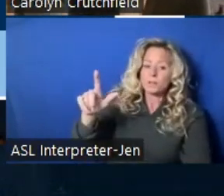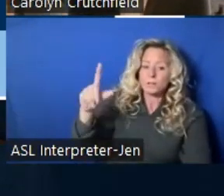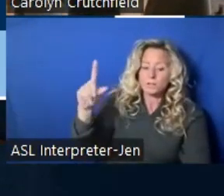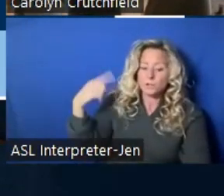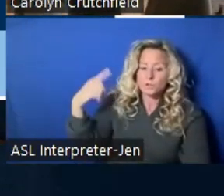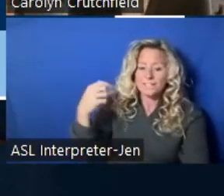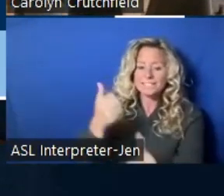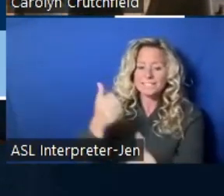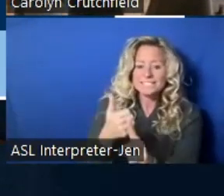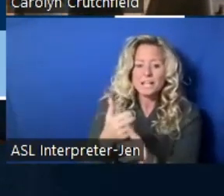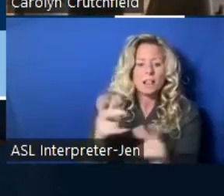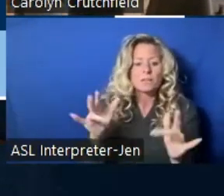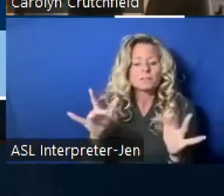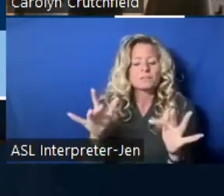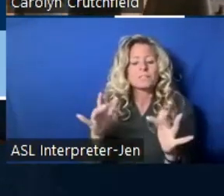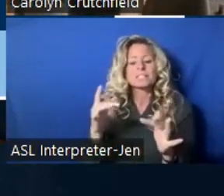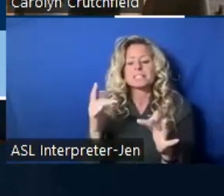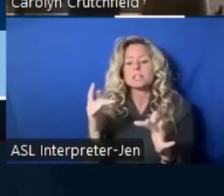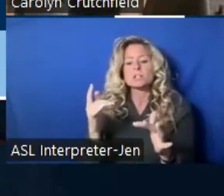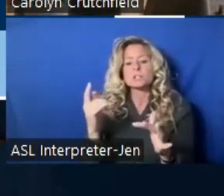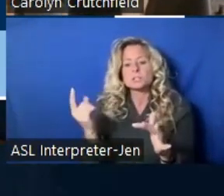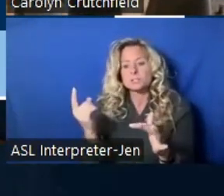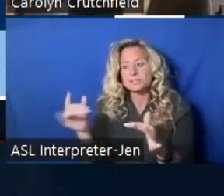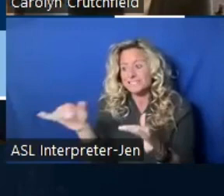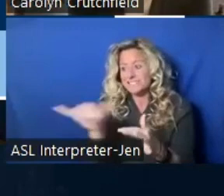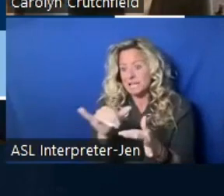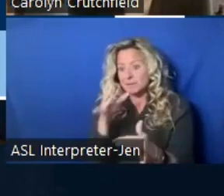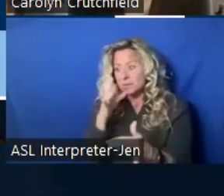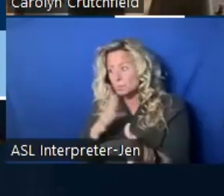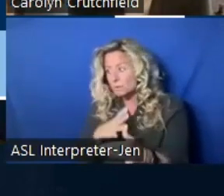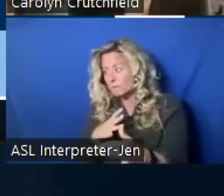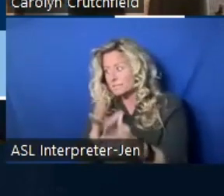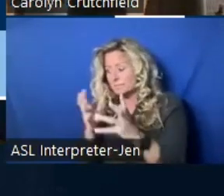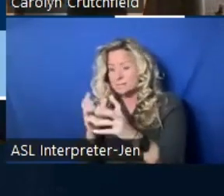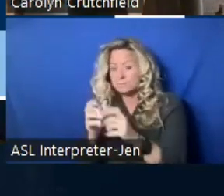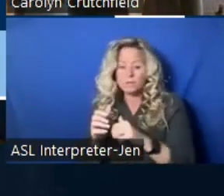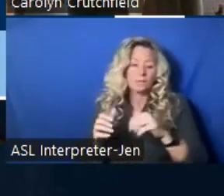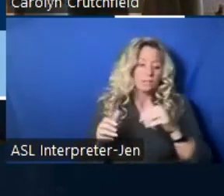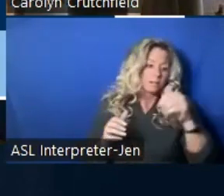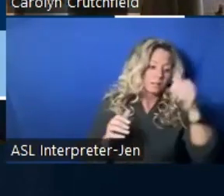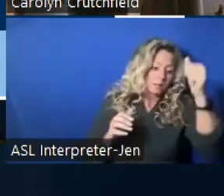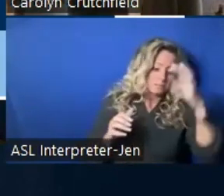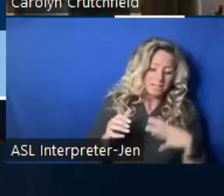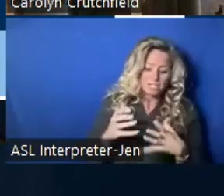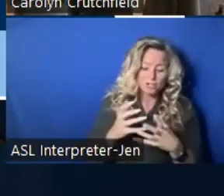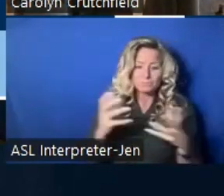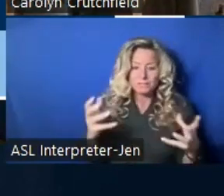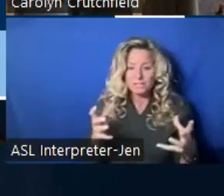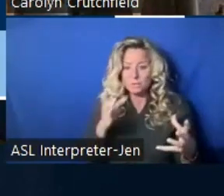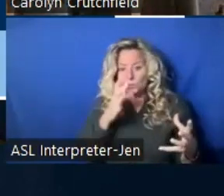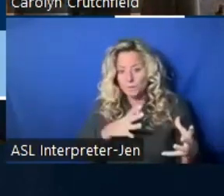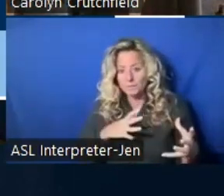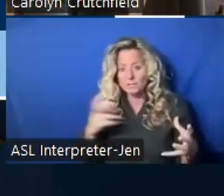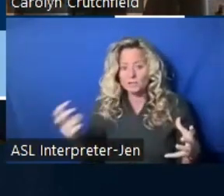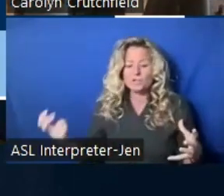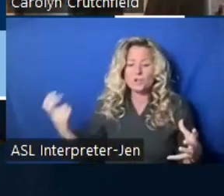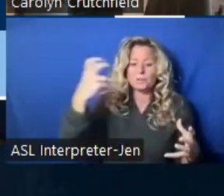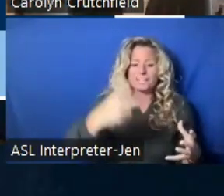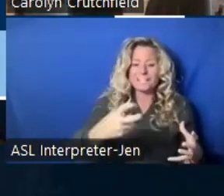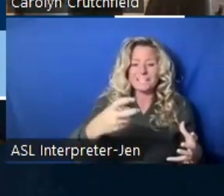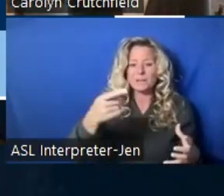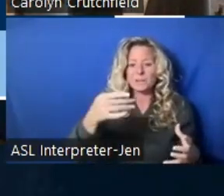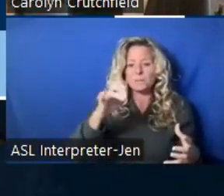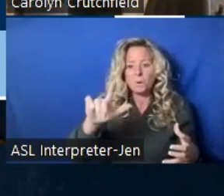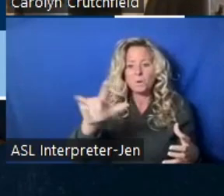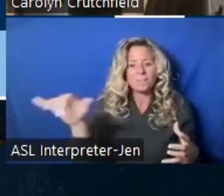as significant with like women's basketball as it is for men? Are there just as many women jumping in the portal and saying, I want to go somewhere else? Is it the exact